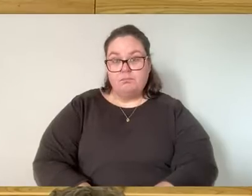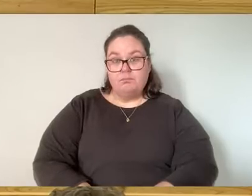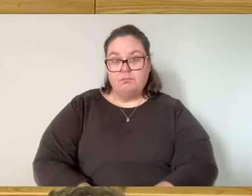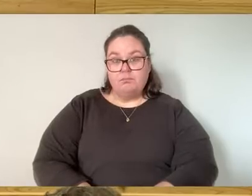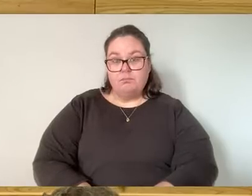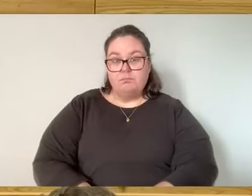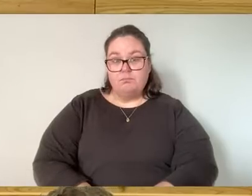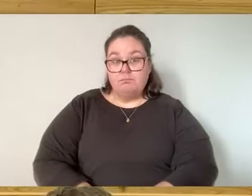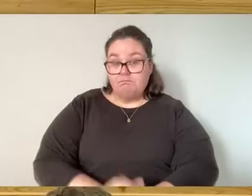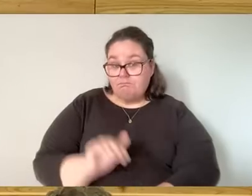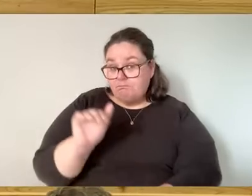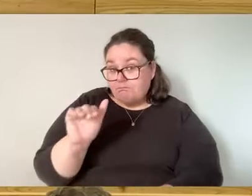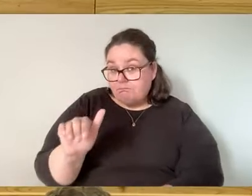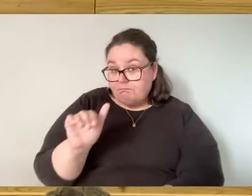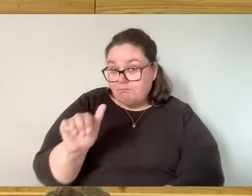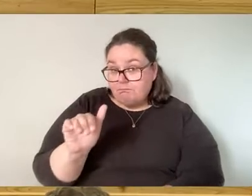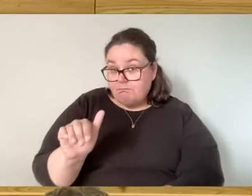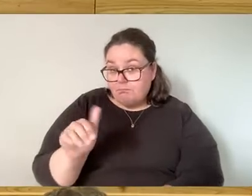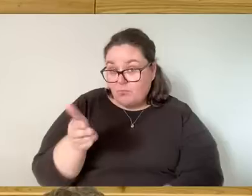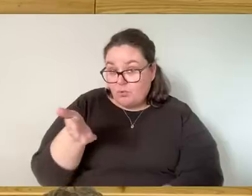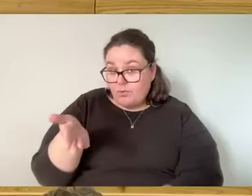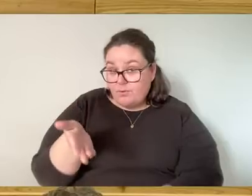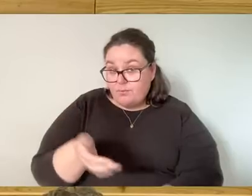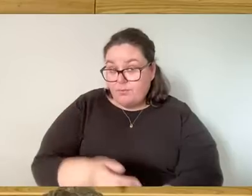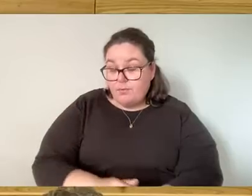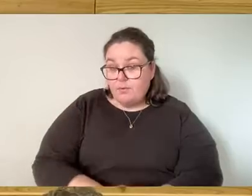David Gordon, New Brunswick Media Co-op.